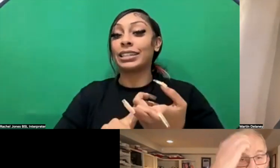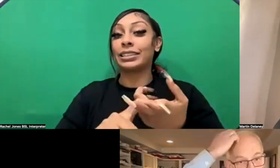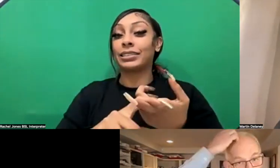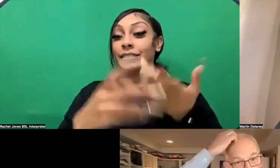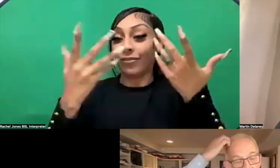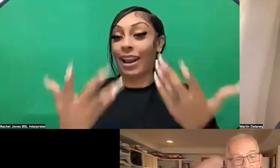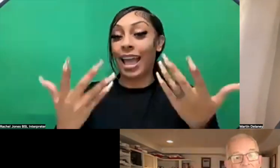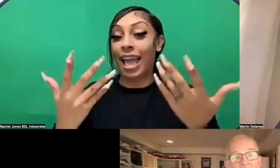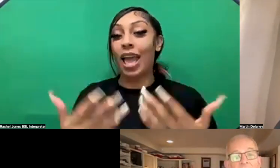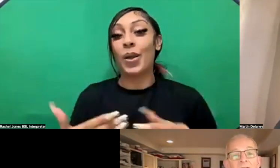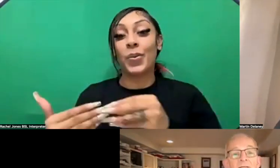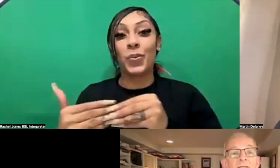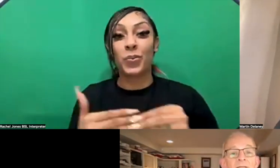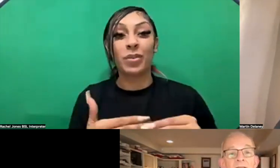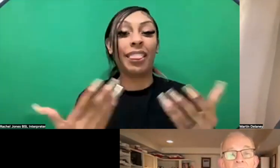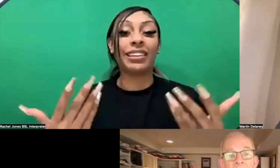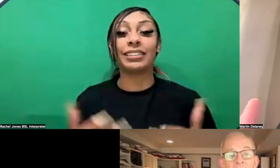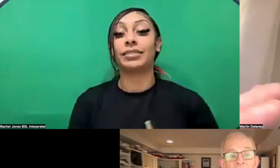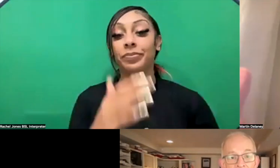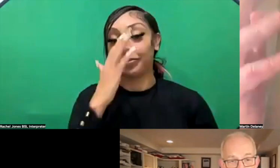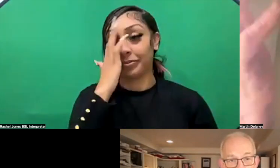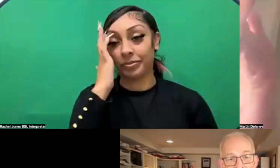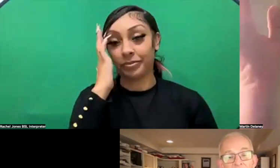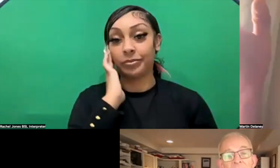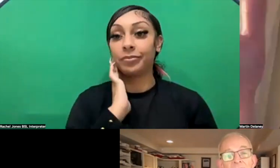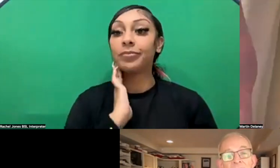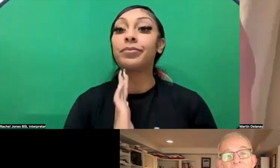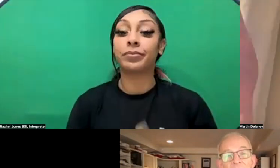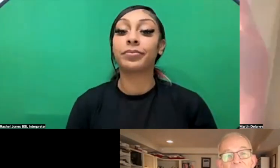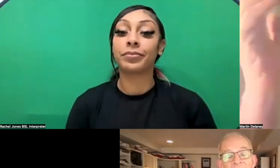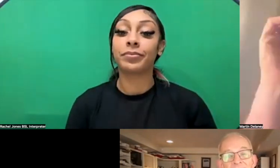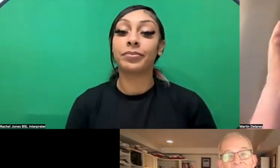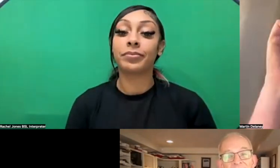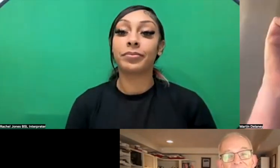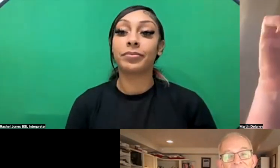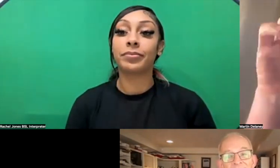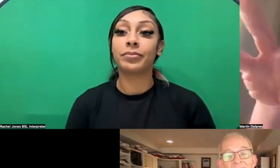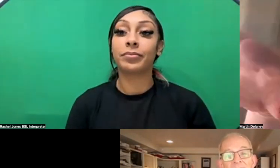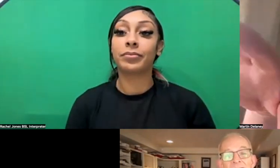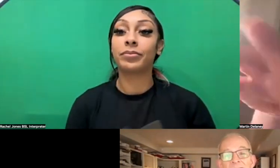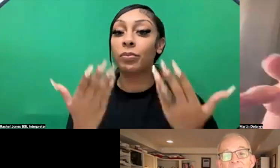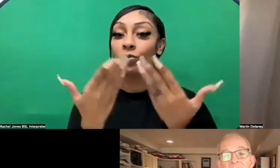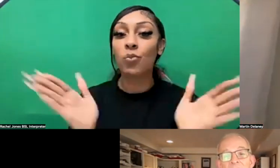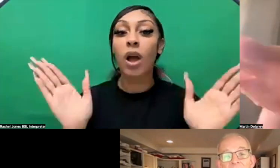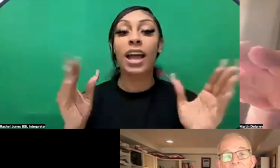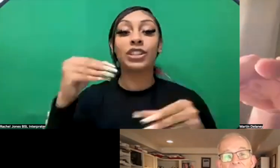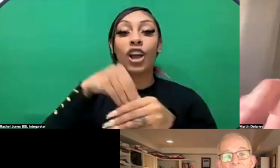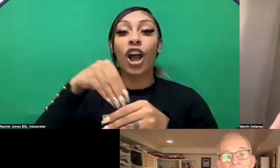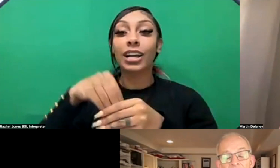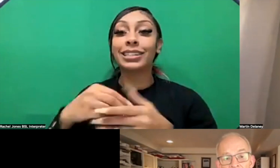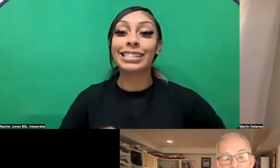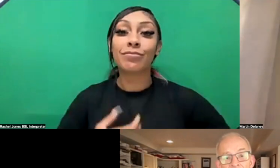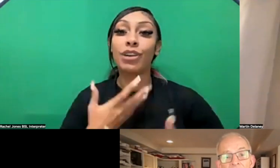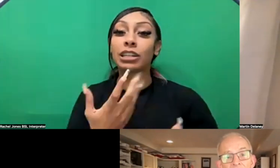the LinnStrument in particular, and perhaps in a wider context of expression, and also I'm wondering if there's